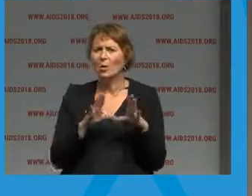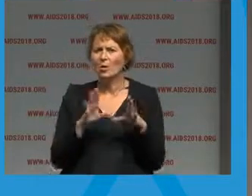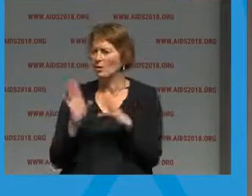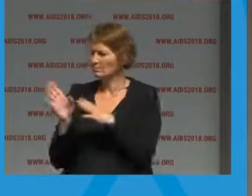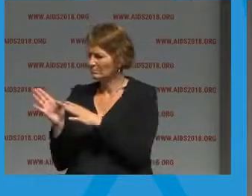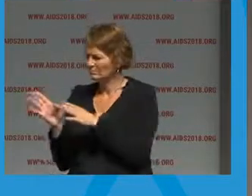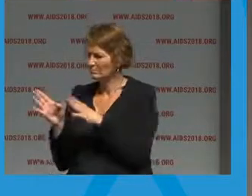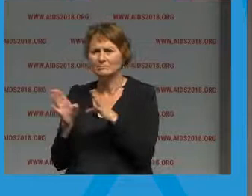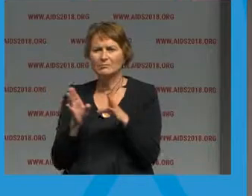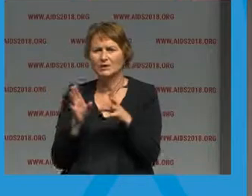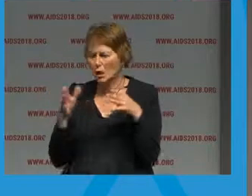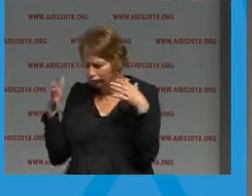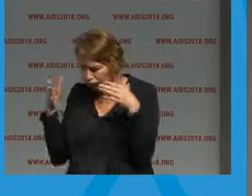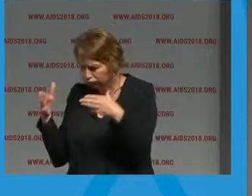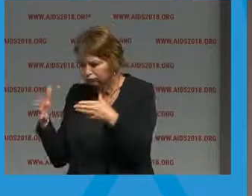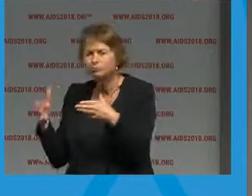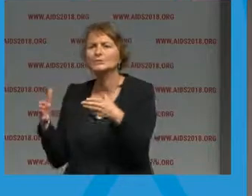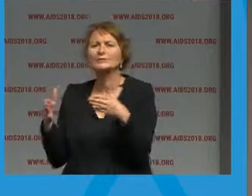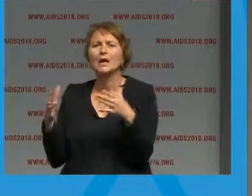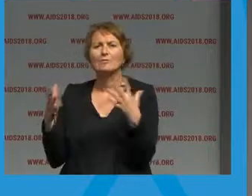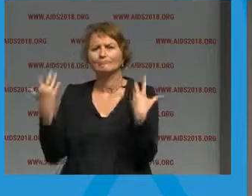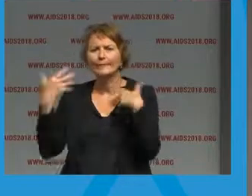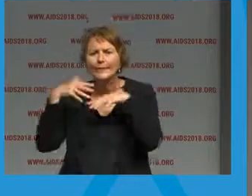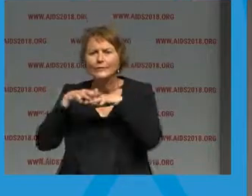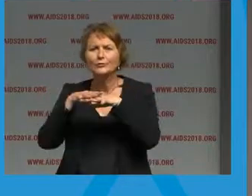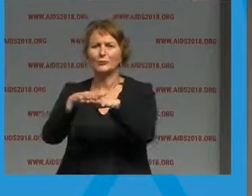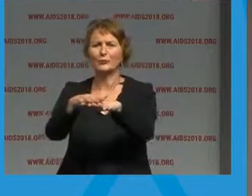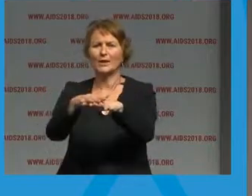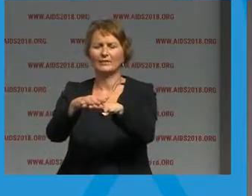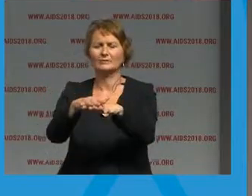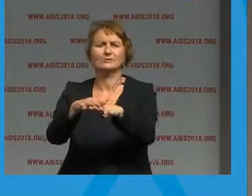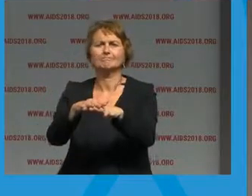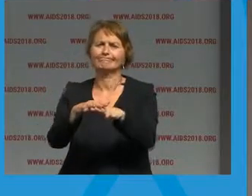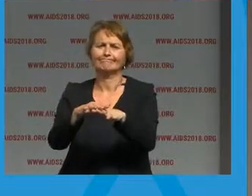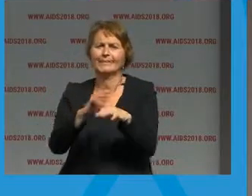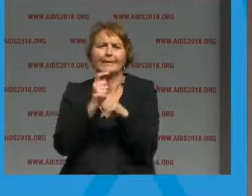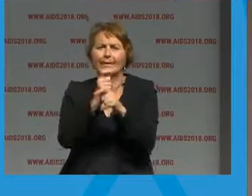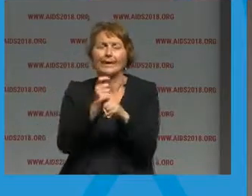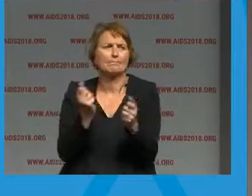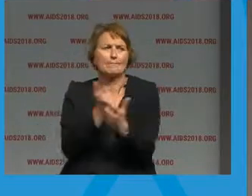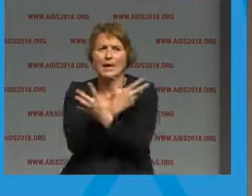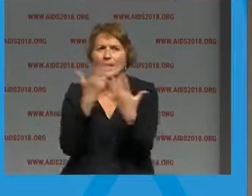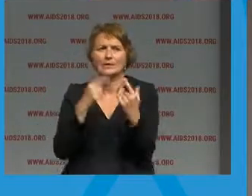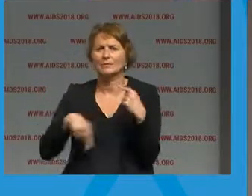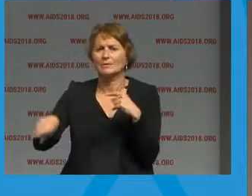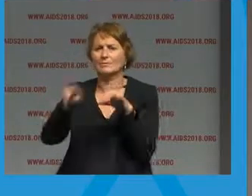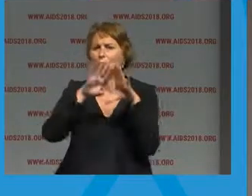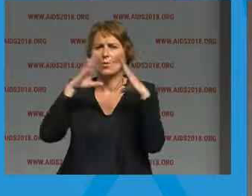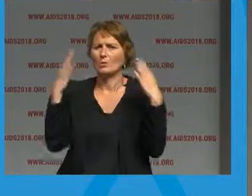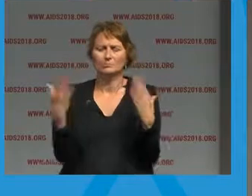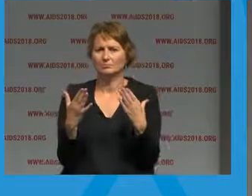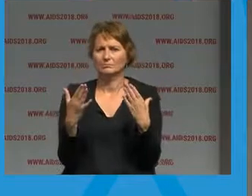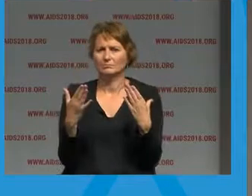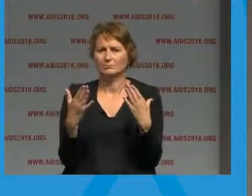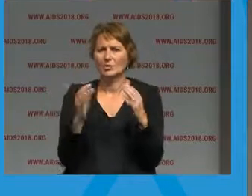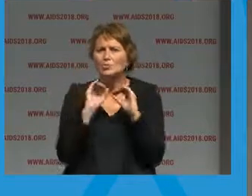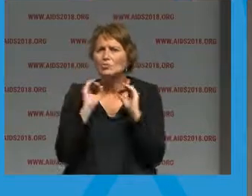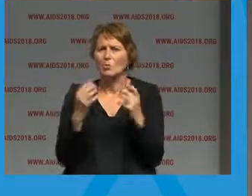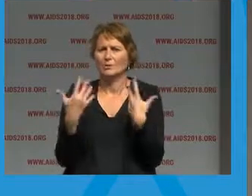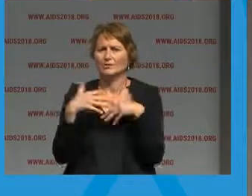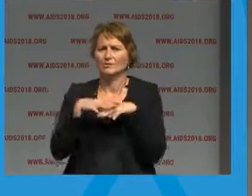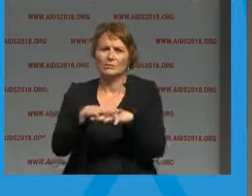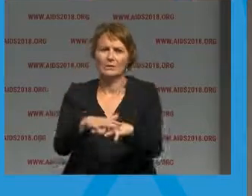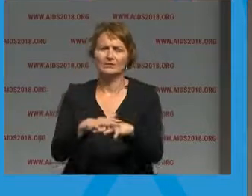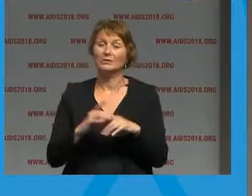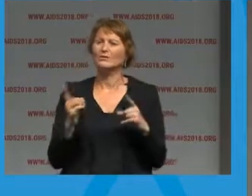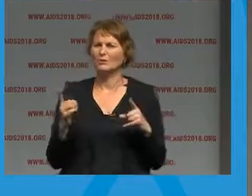core integrated primary care effort of any given delivery system throughout the world. That kind